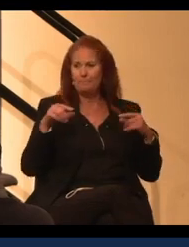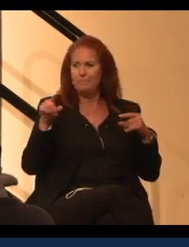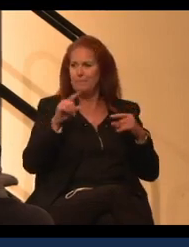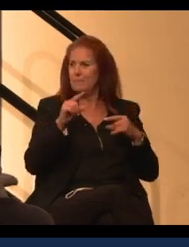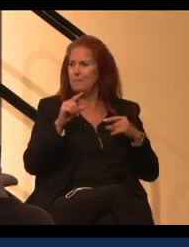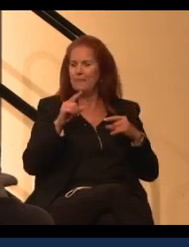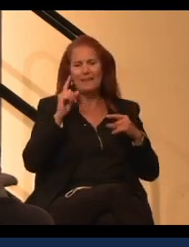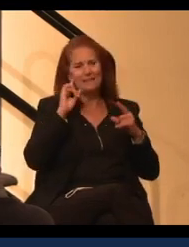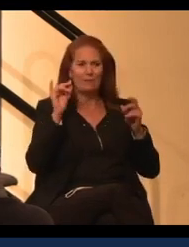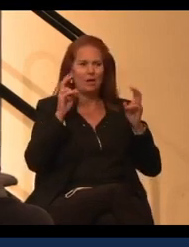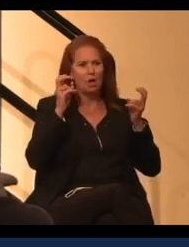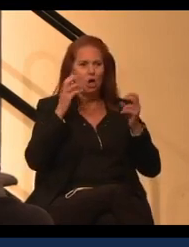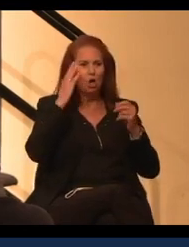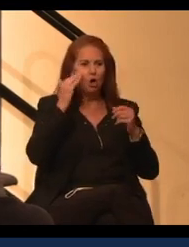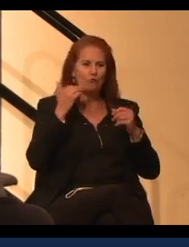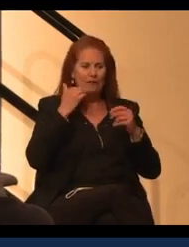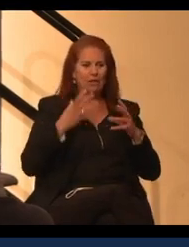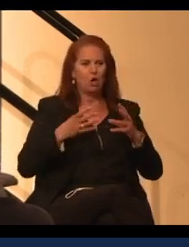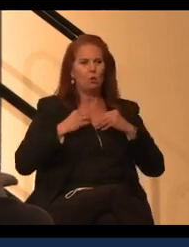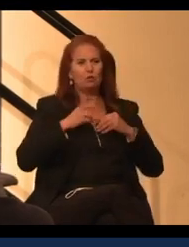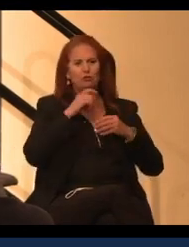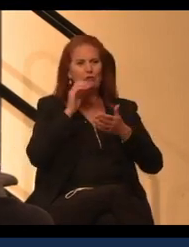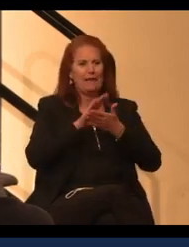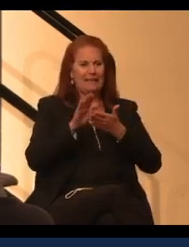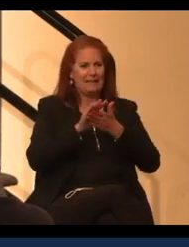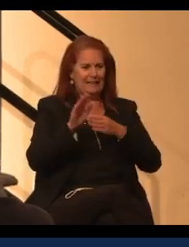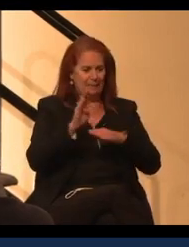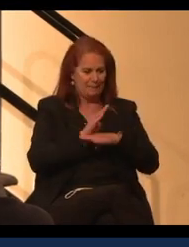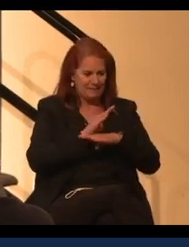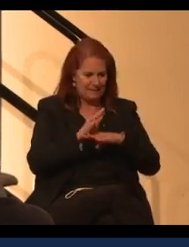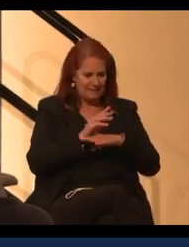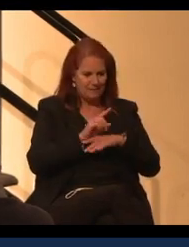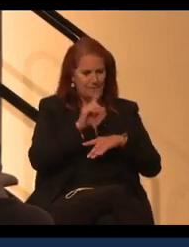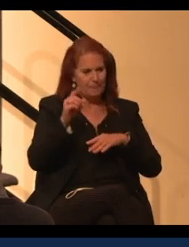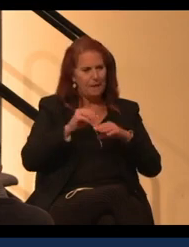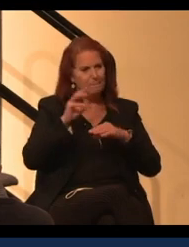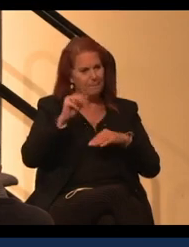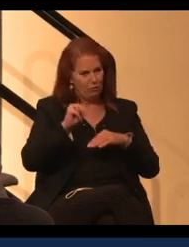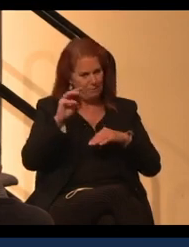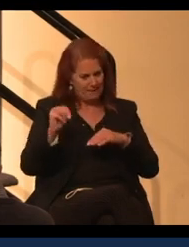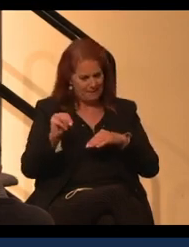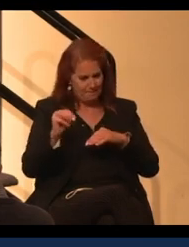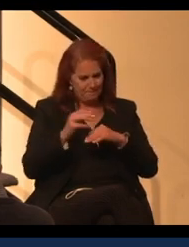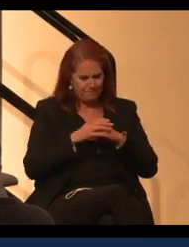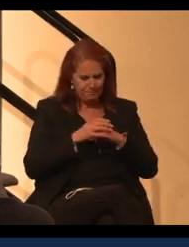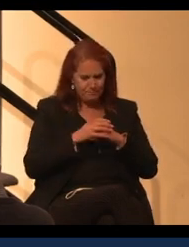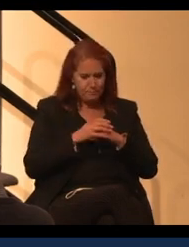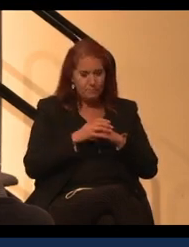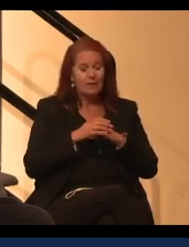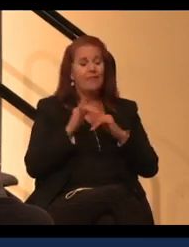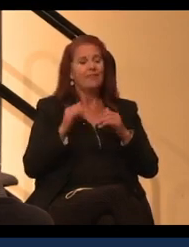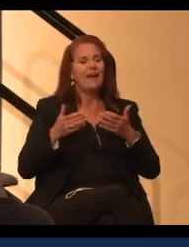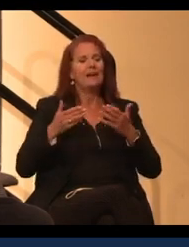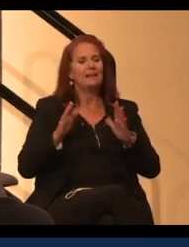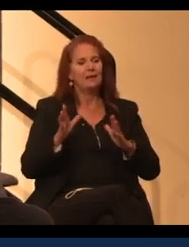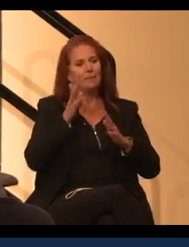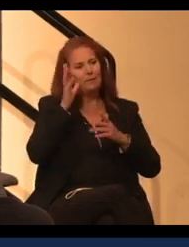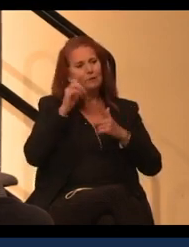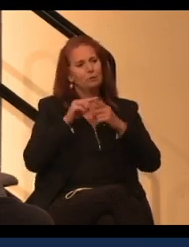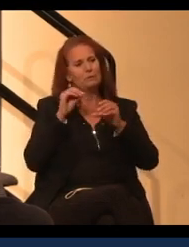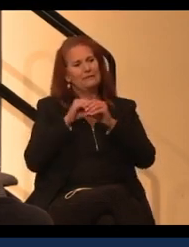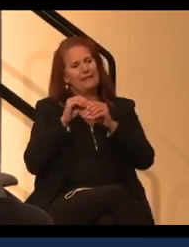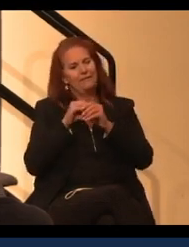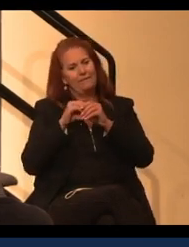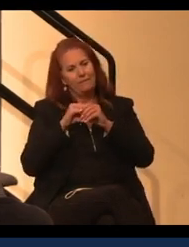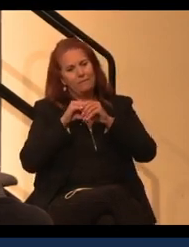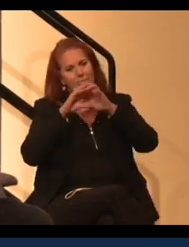like a cliche, but a Korean-owned dry cleaning business over in Mira Mesa. And that then allowed my parents to save even more